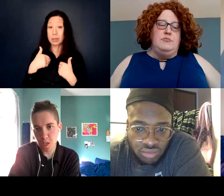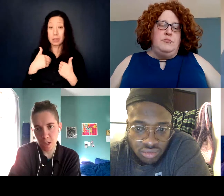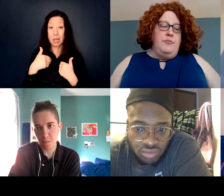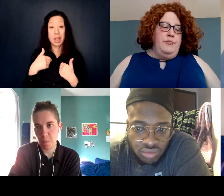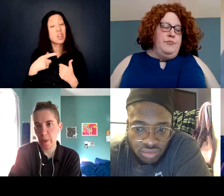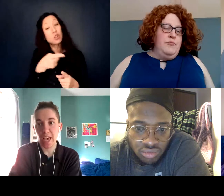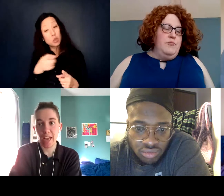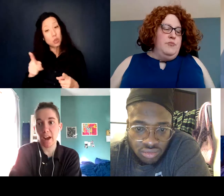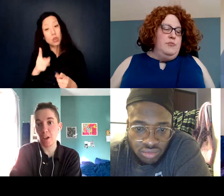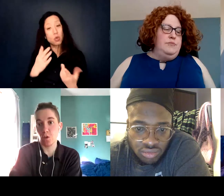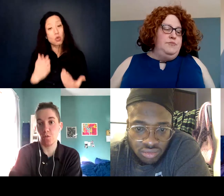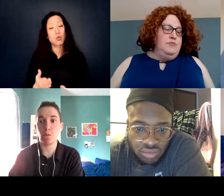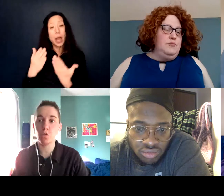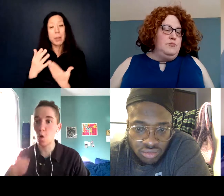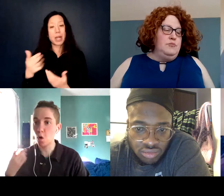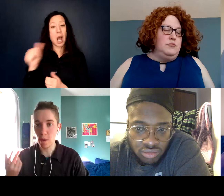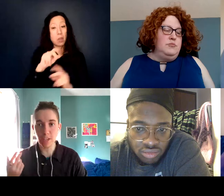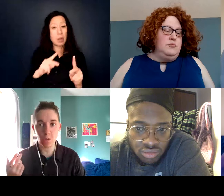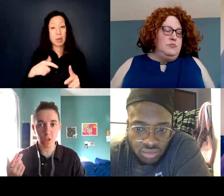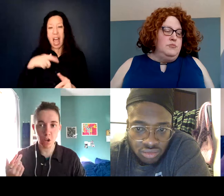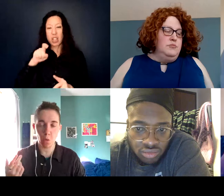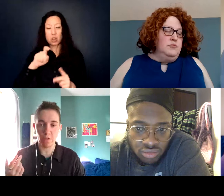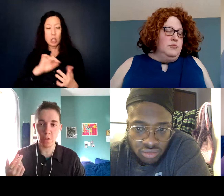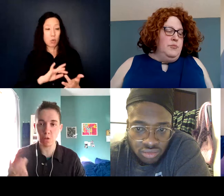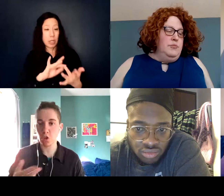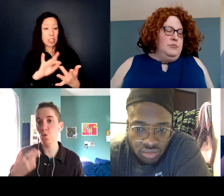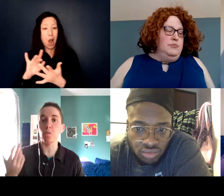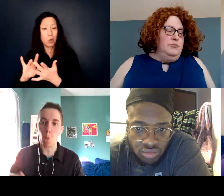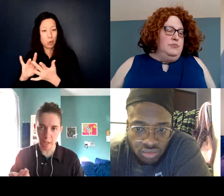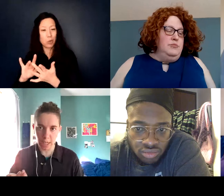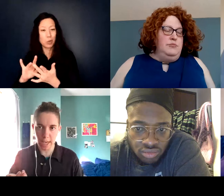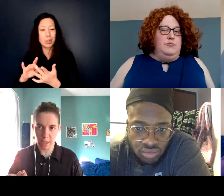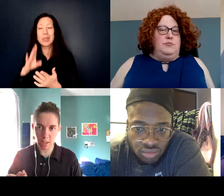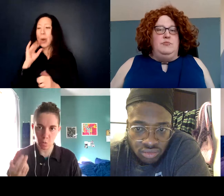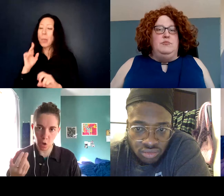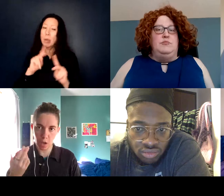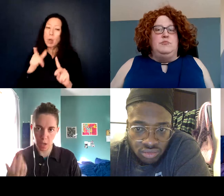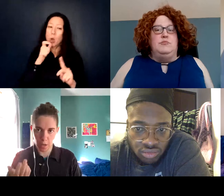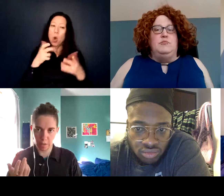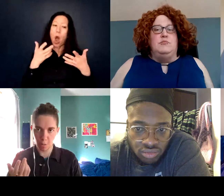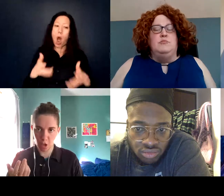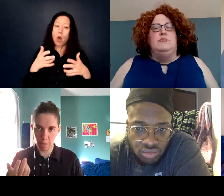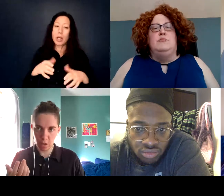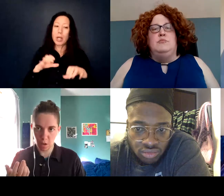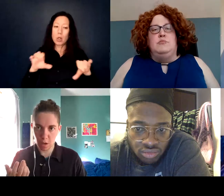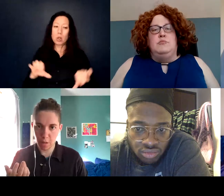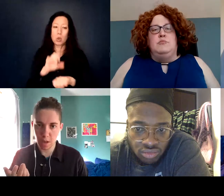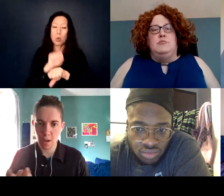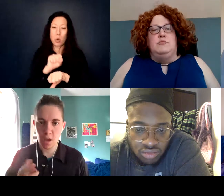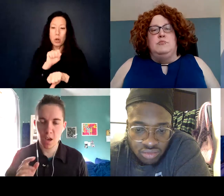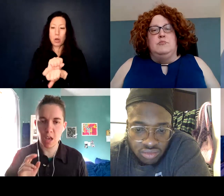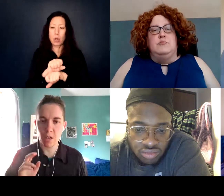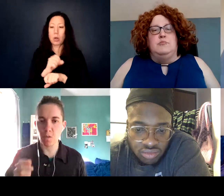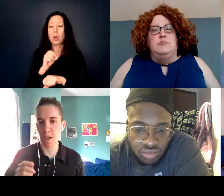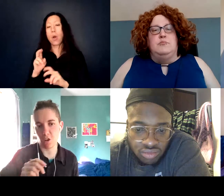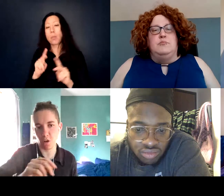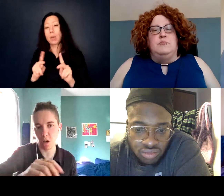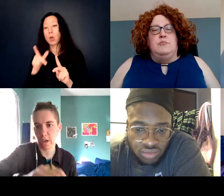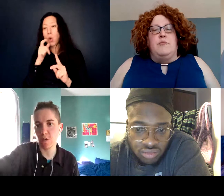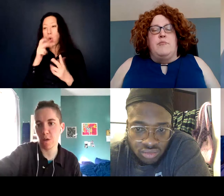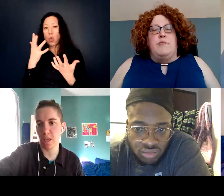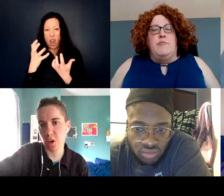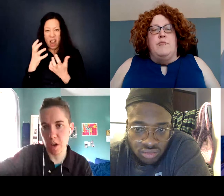that opportunity, again, either folks who already do this work or folks who would want to get into this work, if someone could mentor them, if